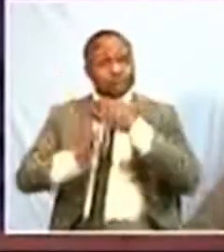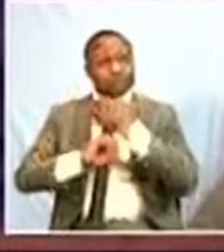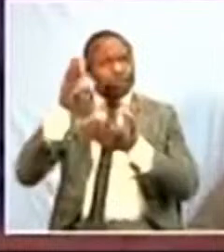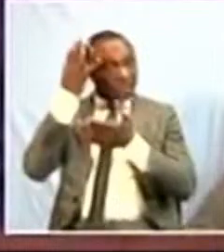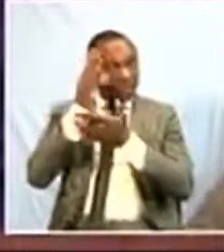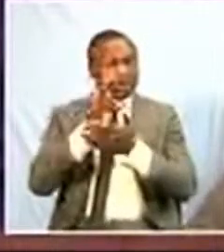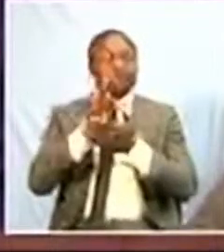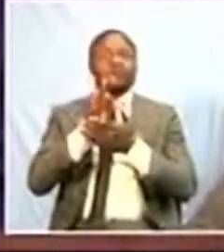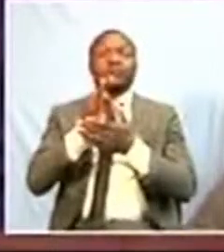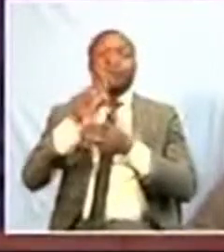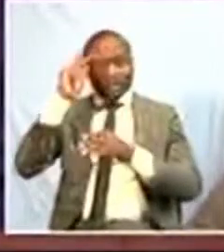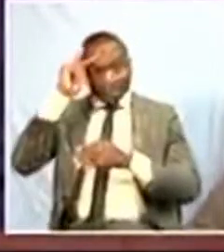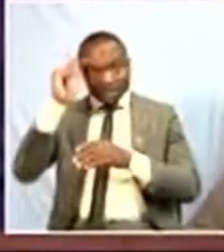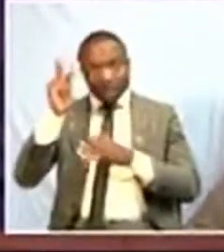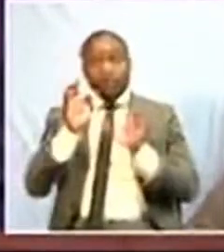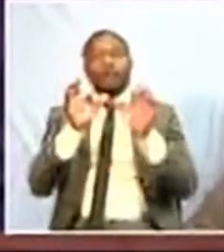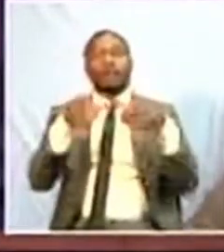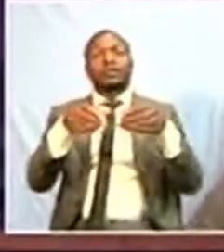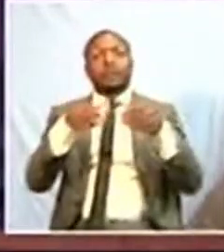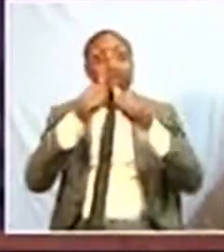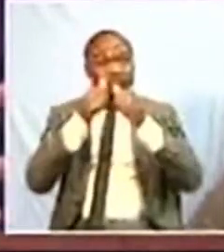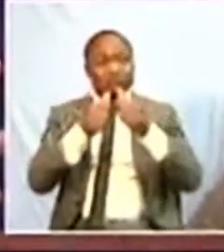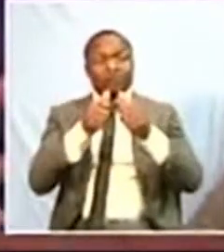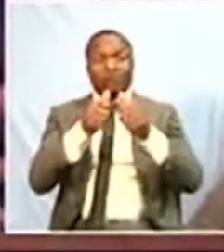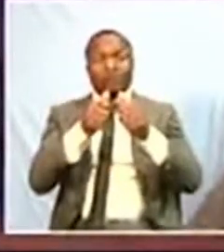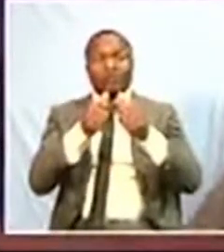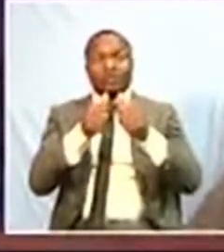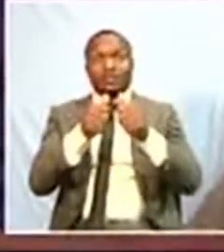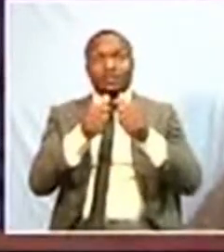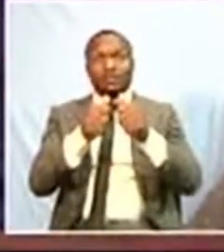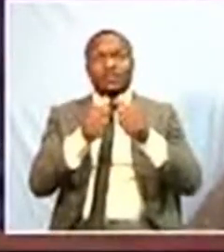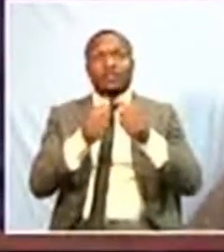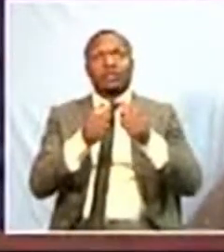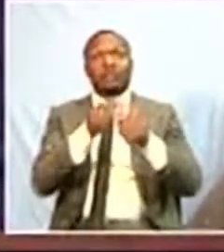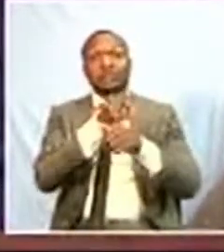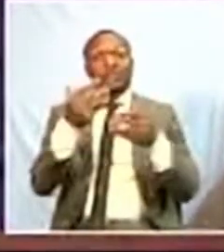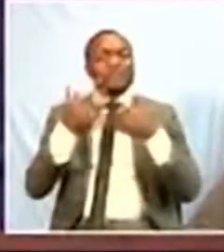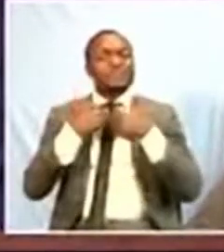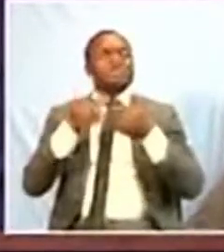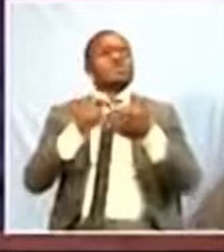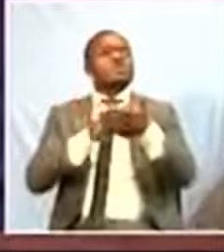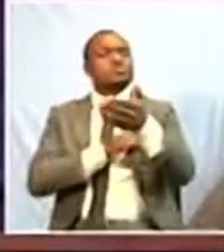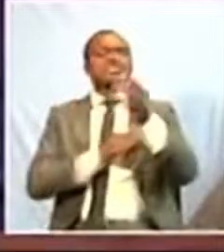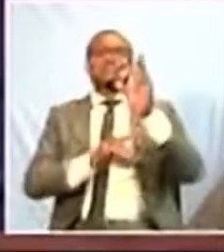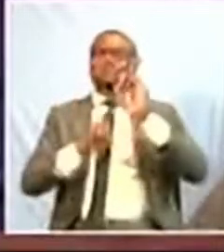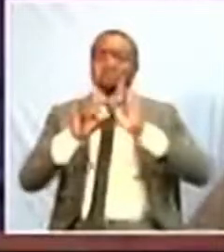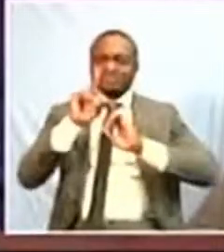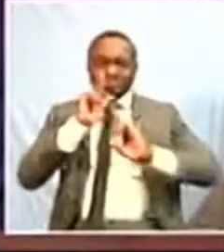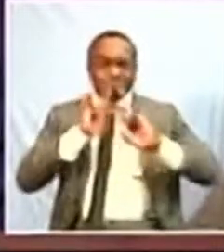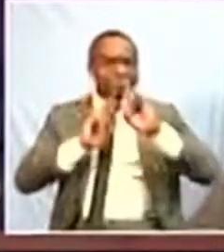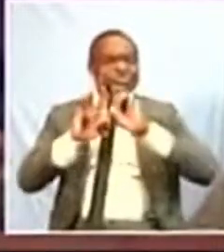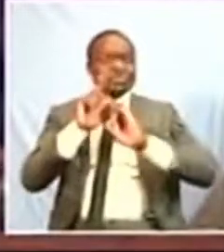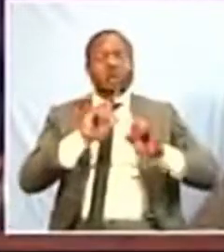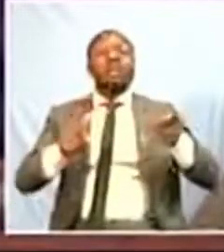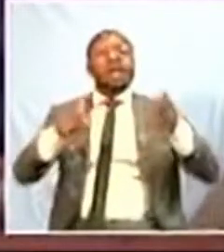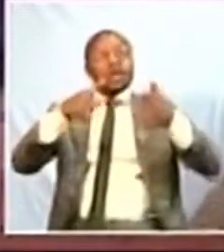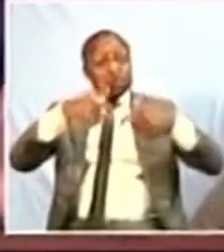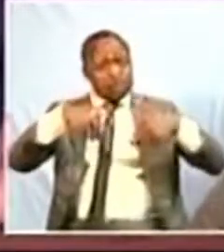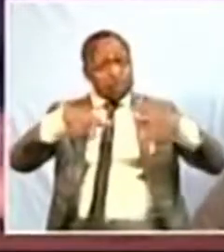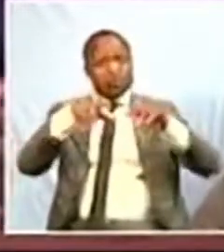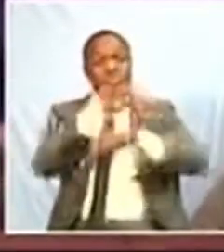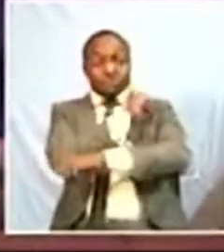Copper Belt, Kitwe to be precise. And according to the ministers, after having that long deliberation with the local